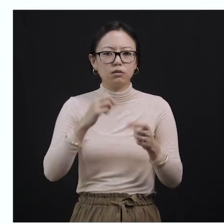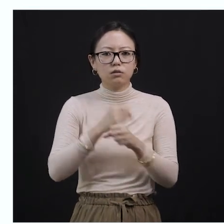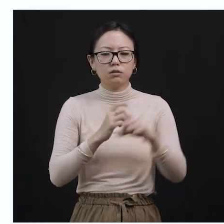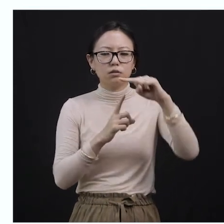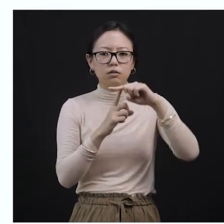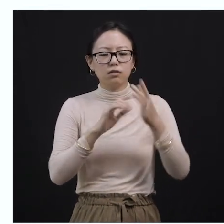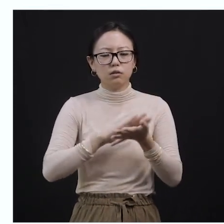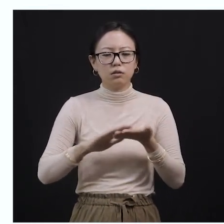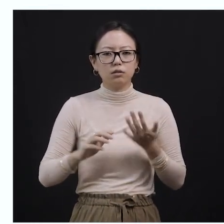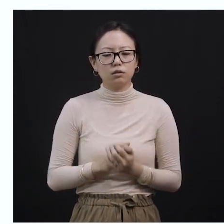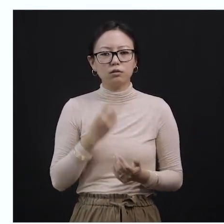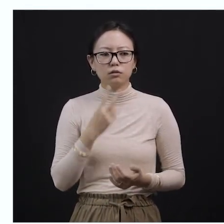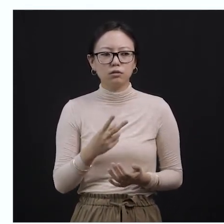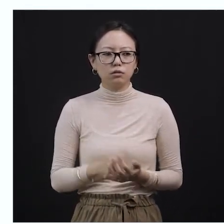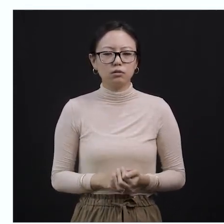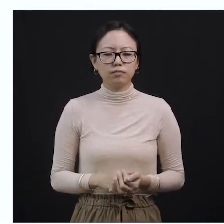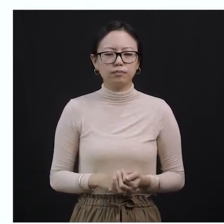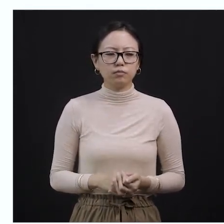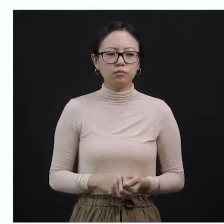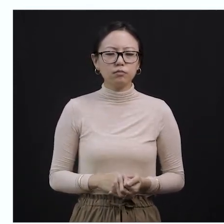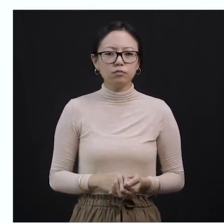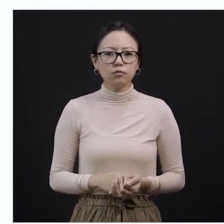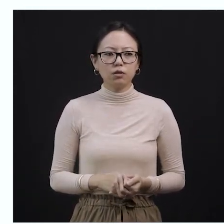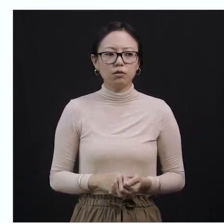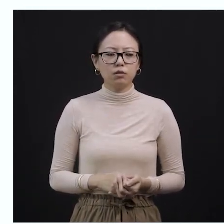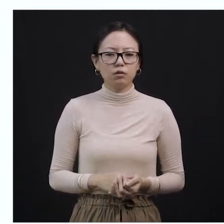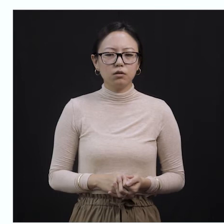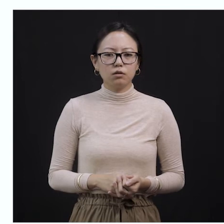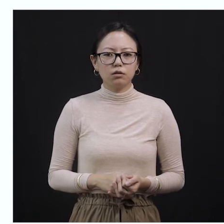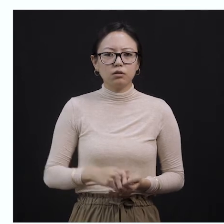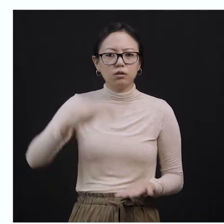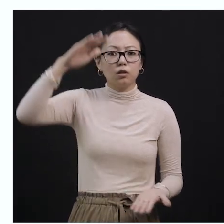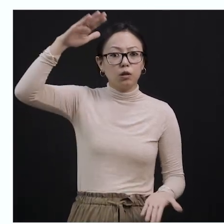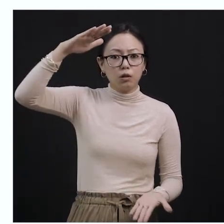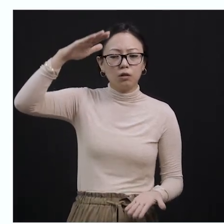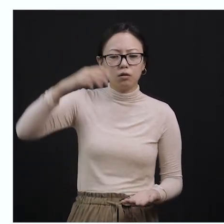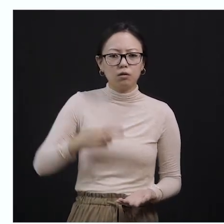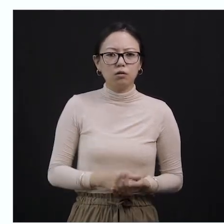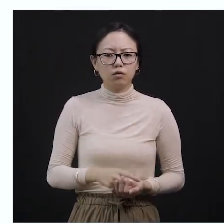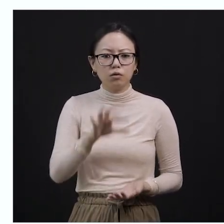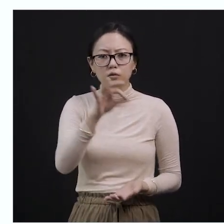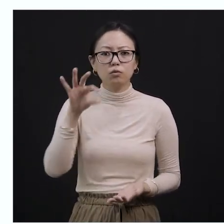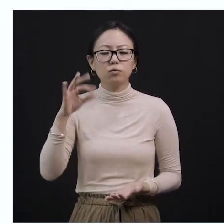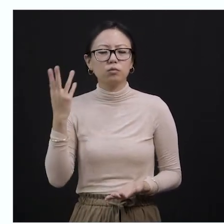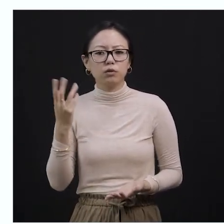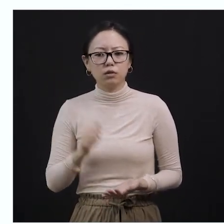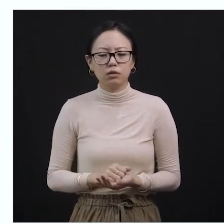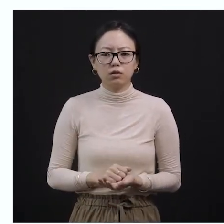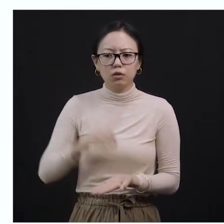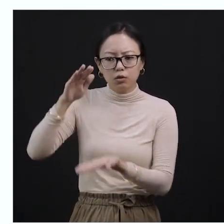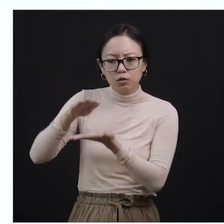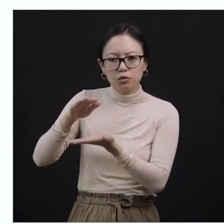which is longer and which is shorter. So first we will write pencil 1. That means the first one